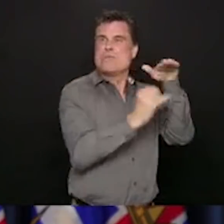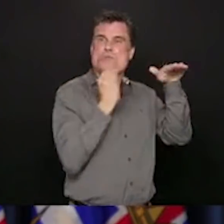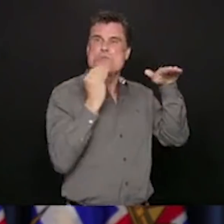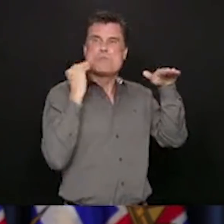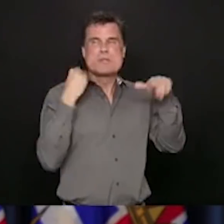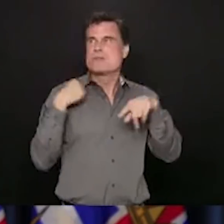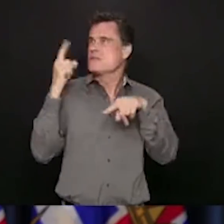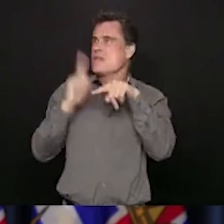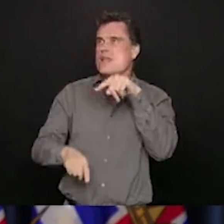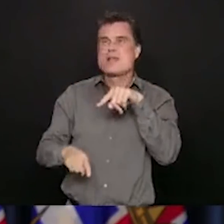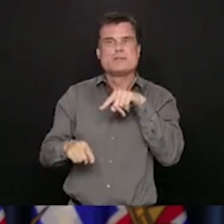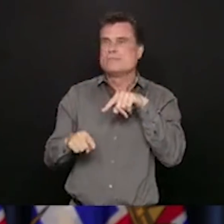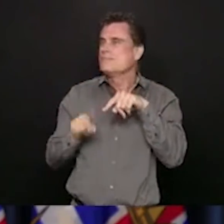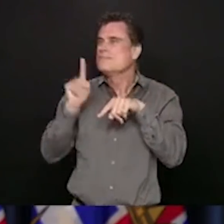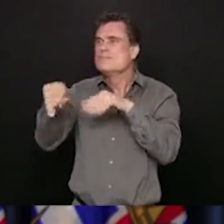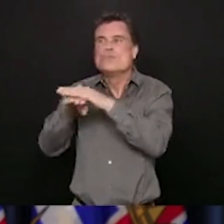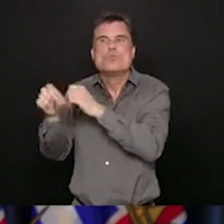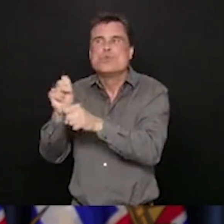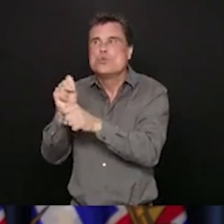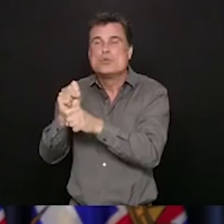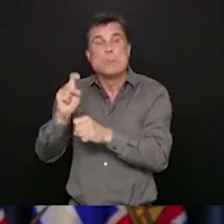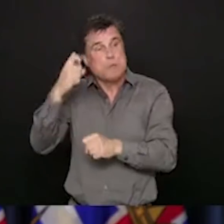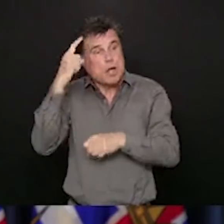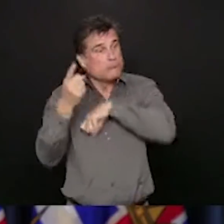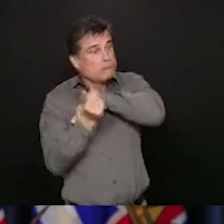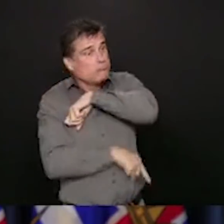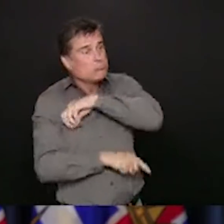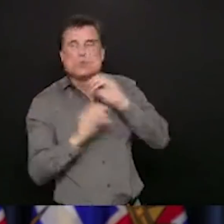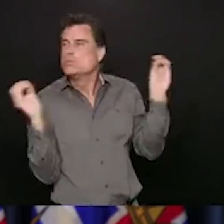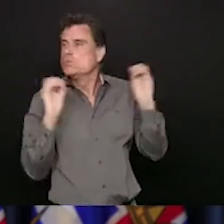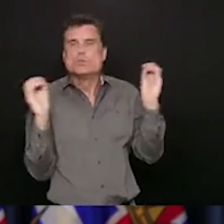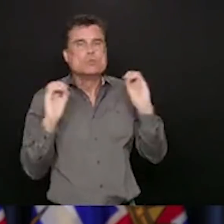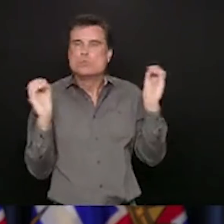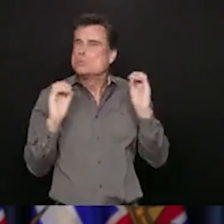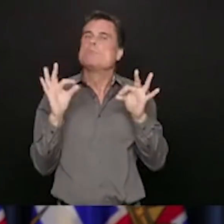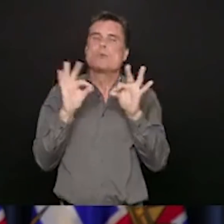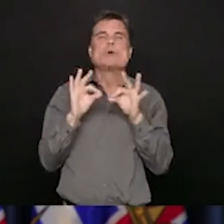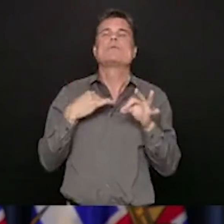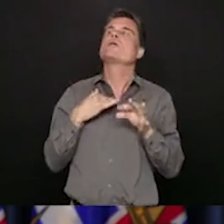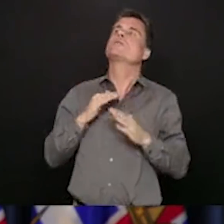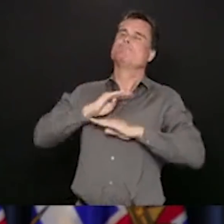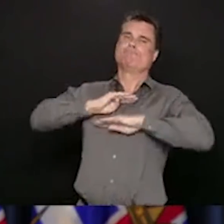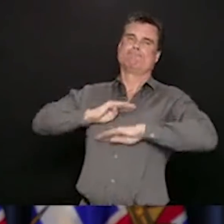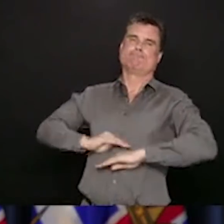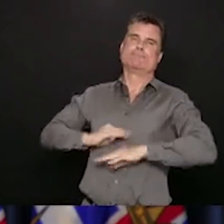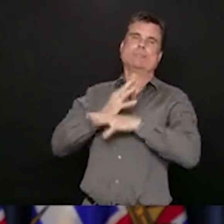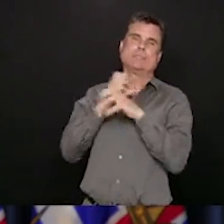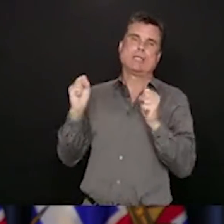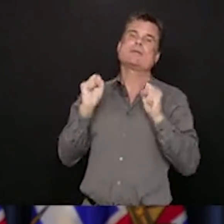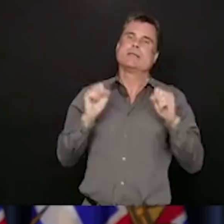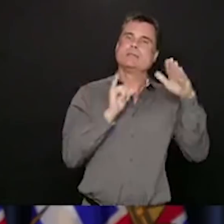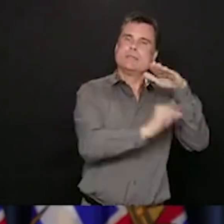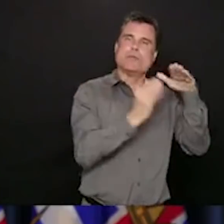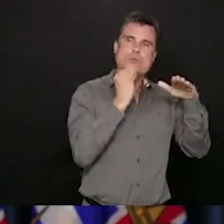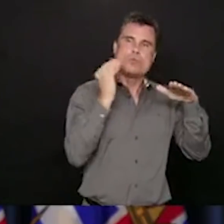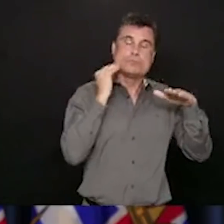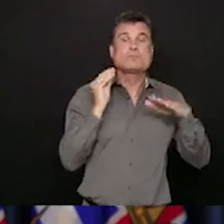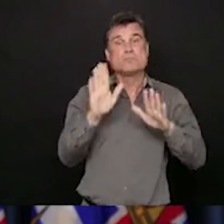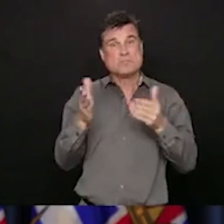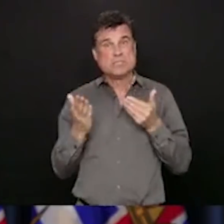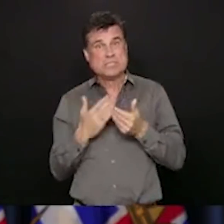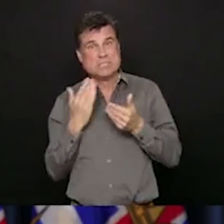their workplace and their broader community. Those are the tasks ahead of us. They're daunting, but we've made great progress to this point in time, and I have every